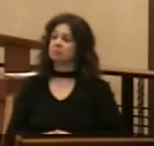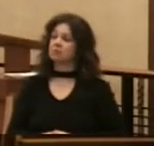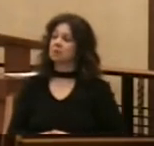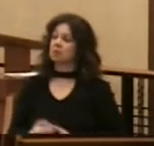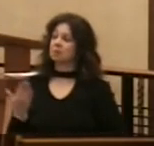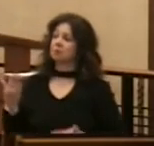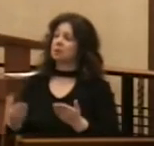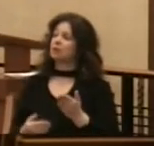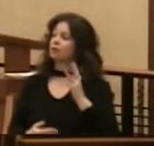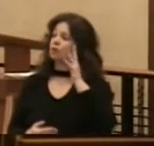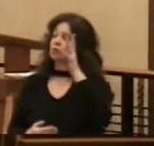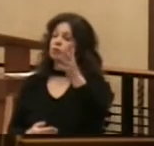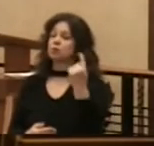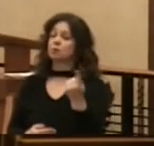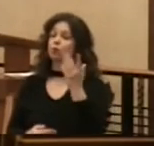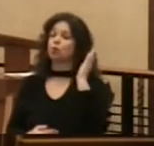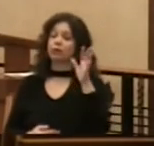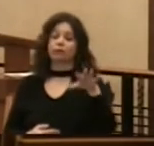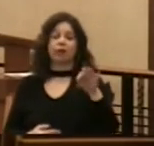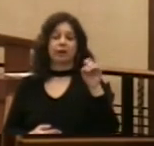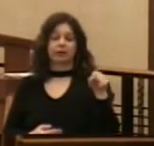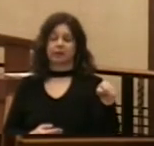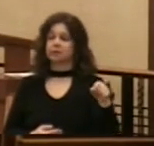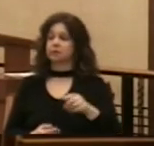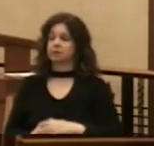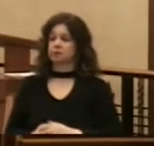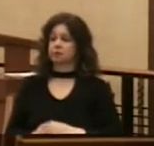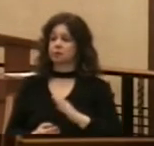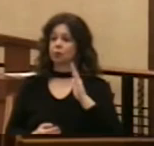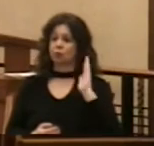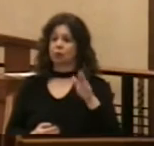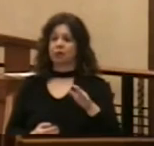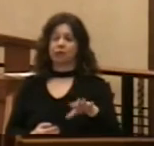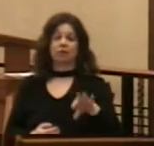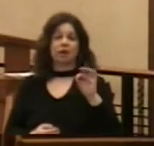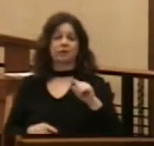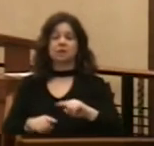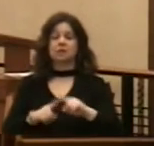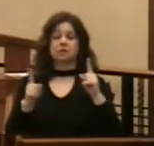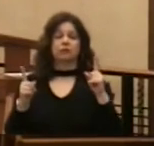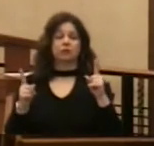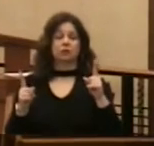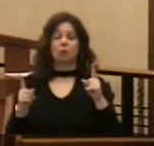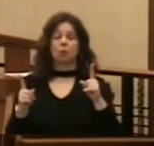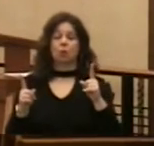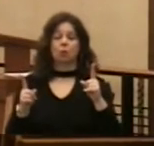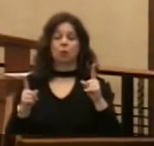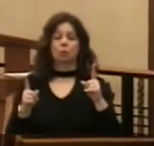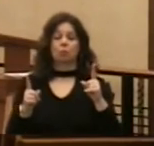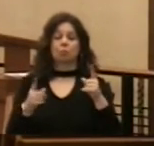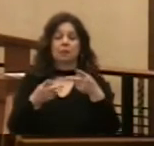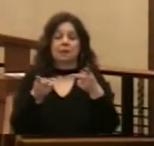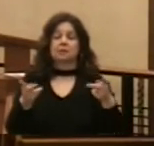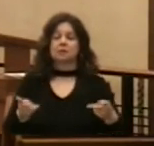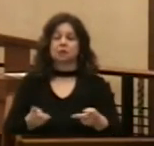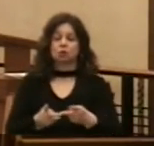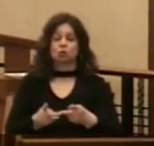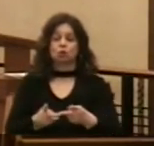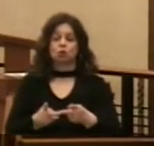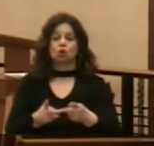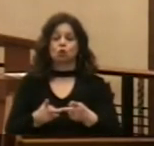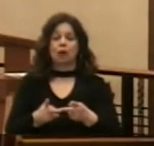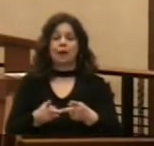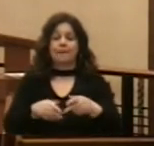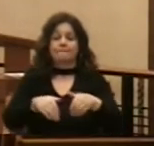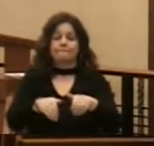someone someday. Are they going to just dig another hole in the ground to keep it safe? In which case it will again be